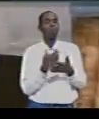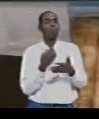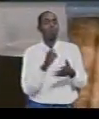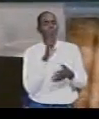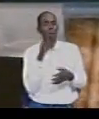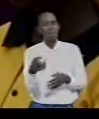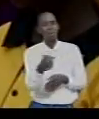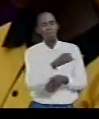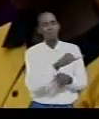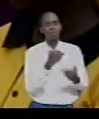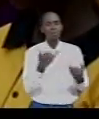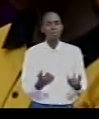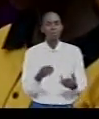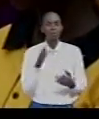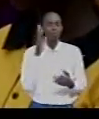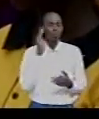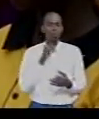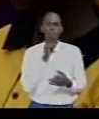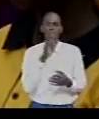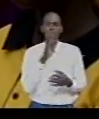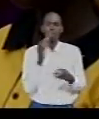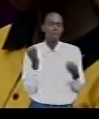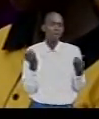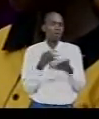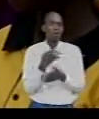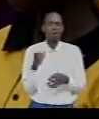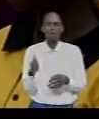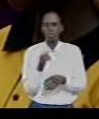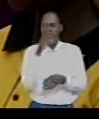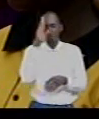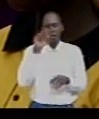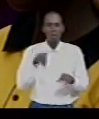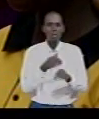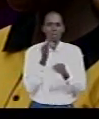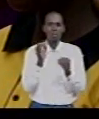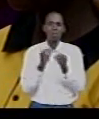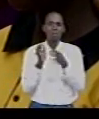man anymore. Amen. Amen.